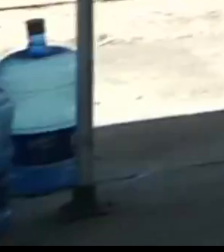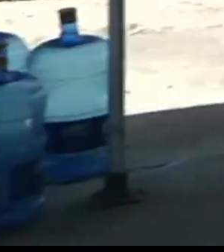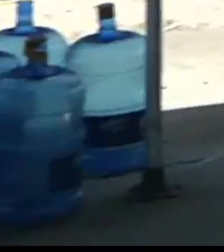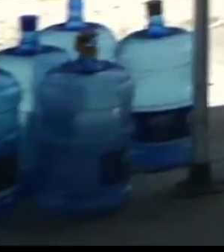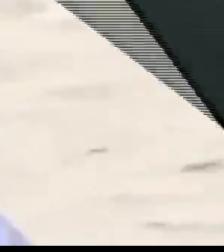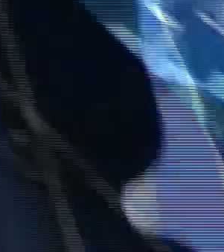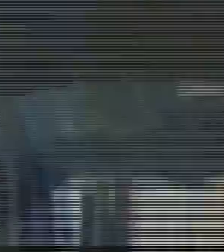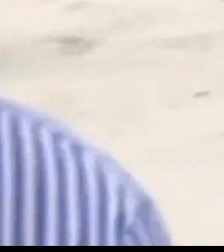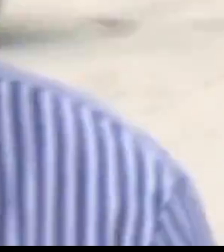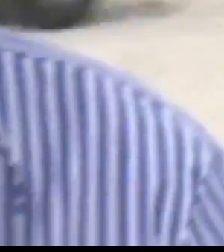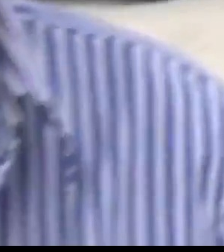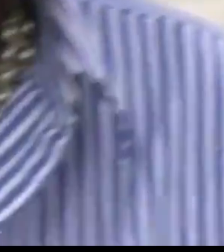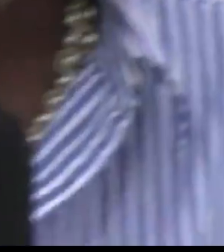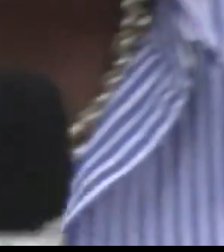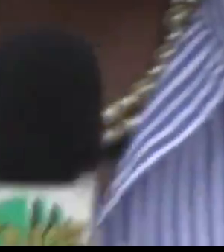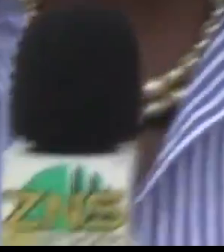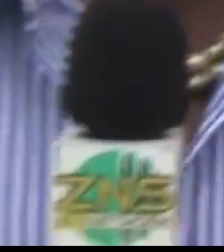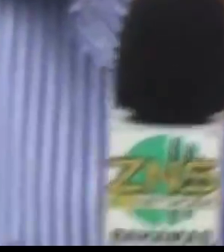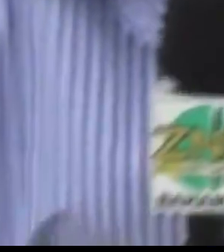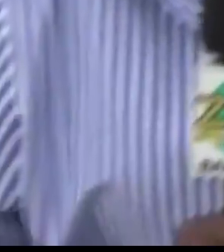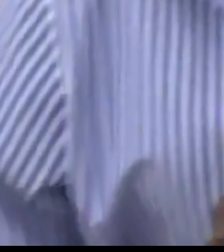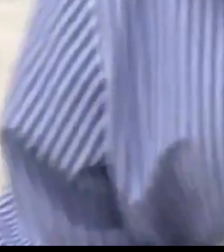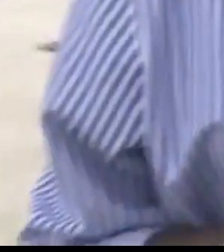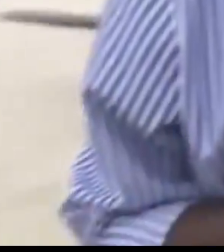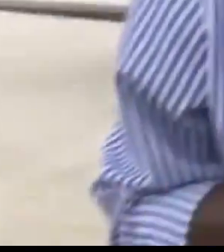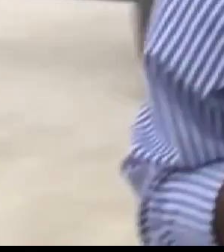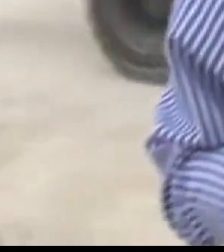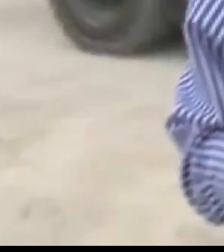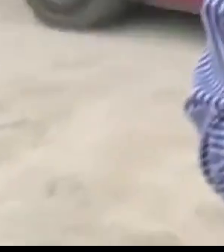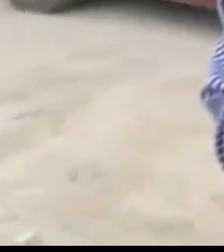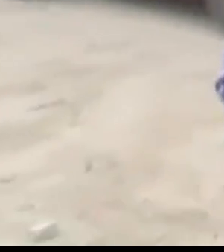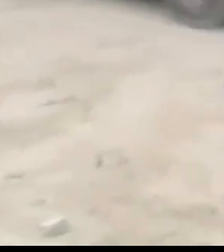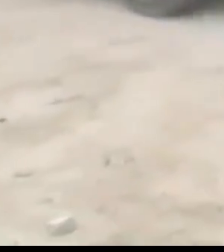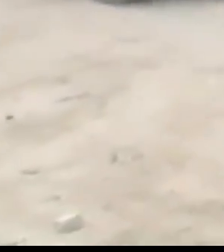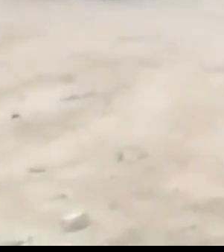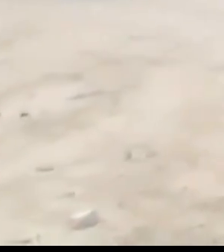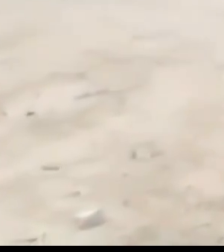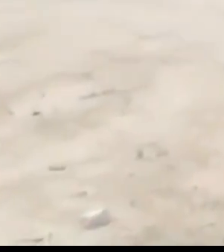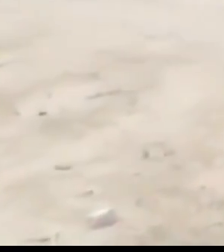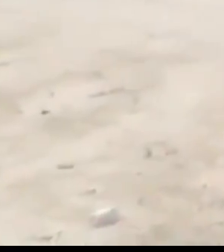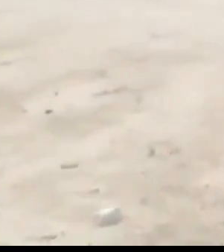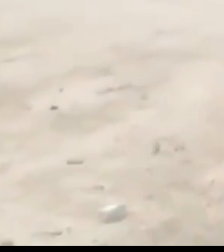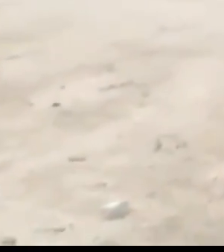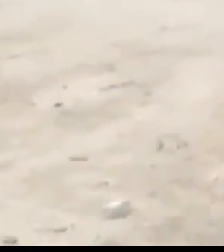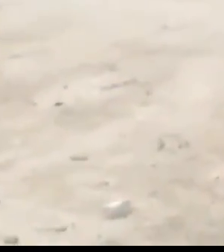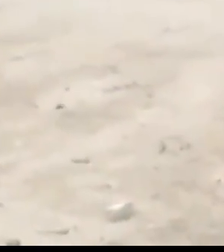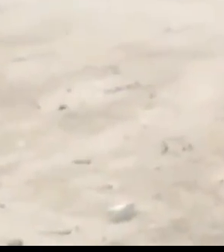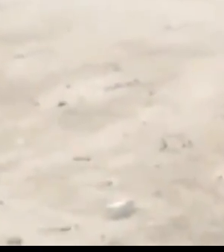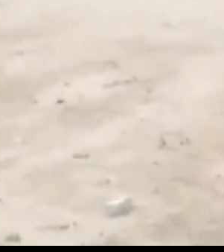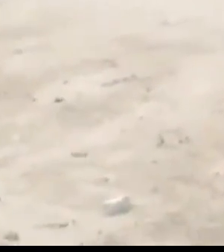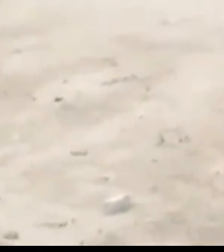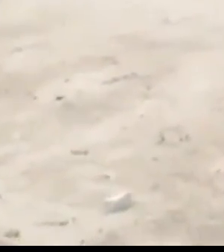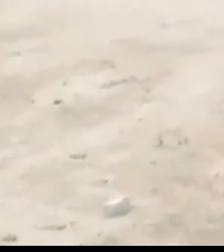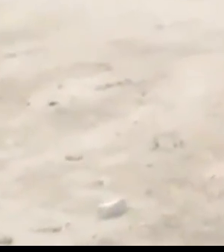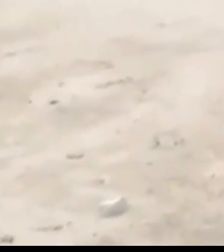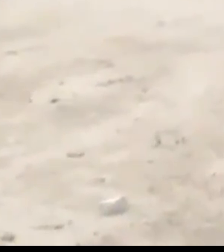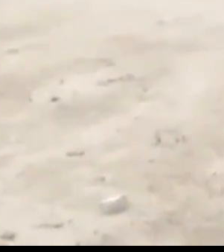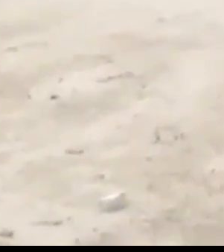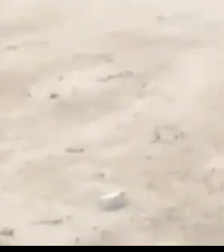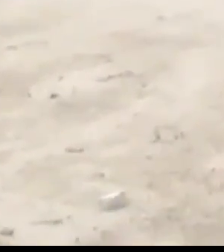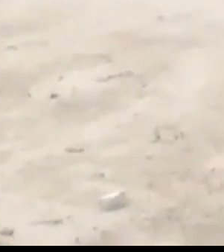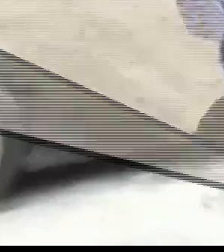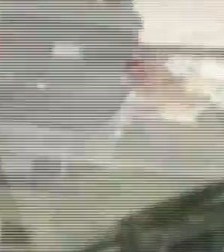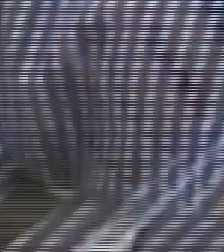storm. Coming up in the Bahamas tonight, I'm Jiminita Swain. On the island of Cat Island, we tell you how residents are preparing for